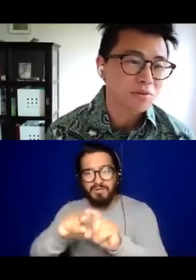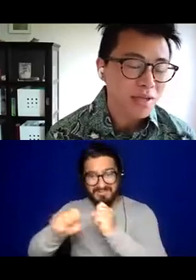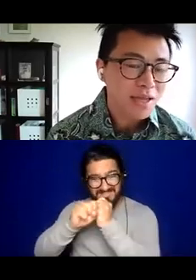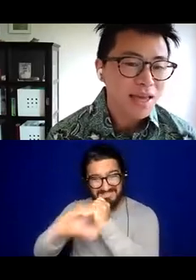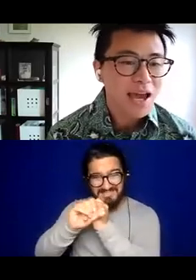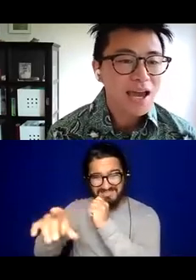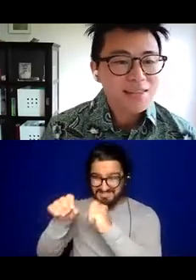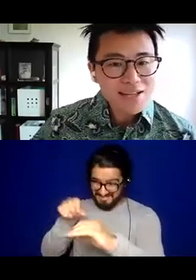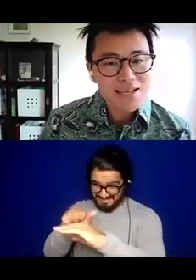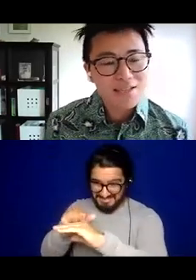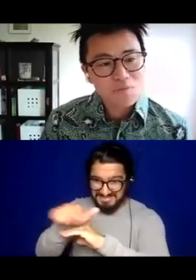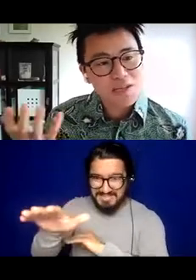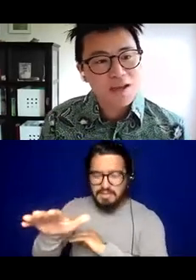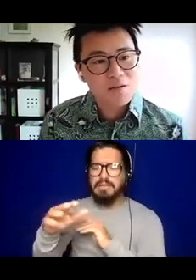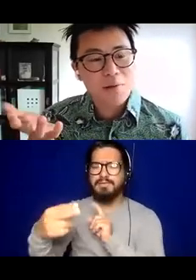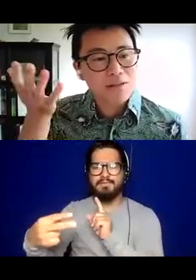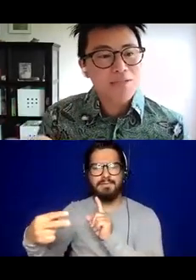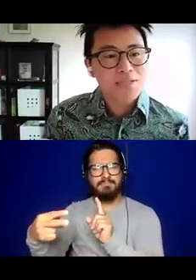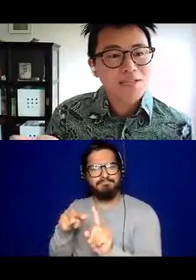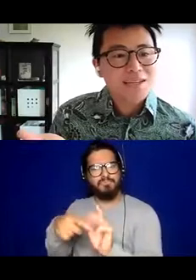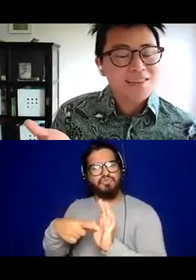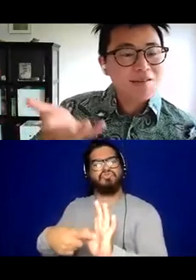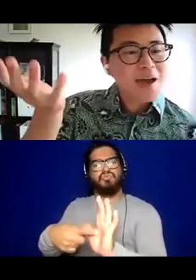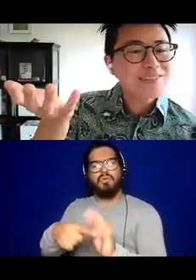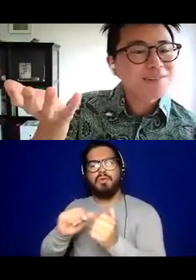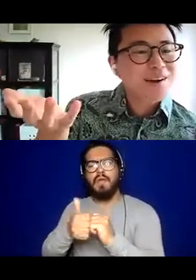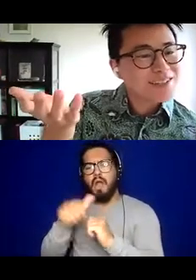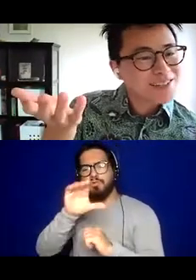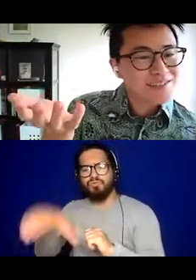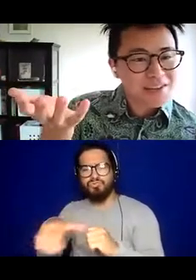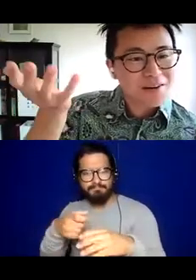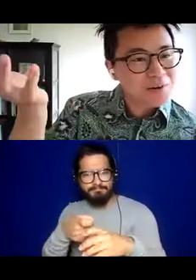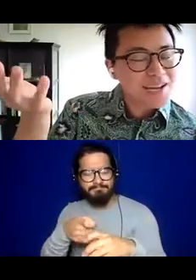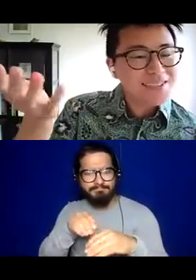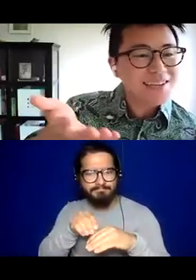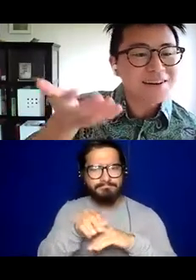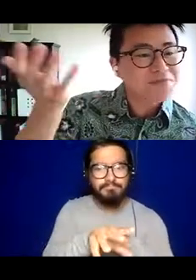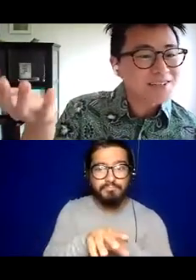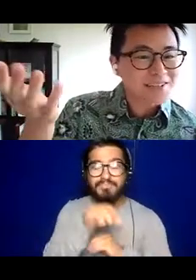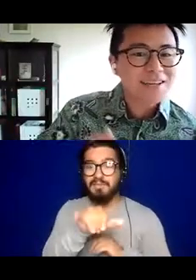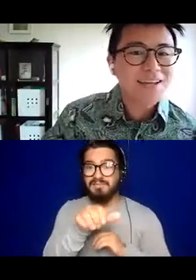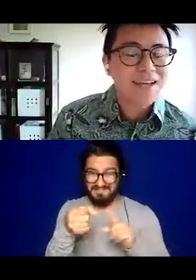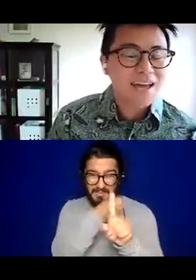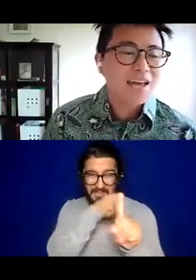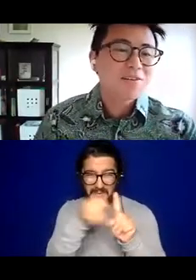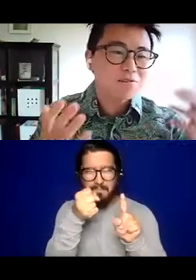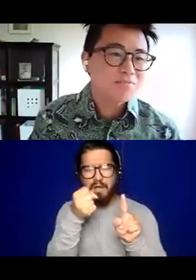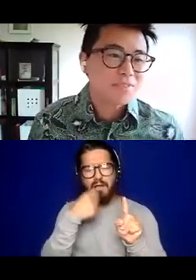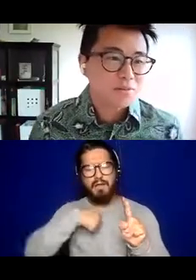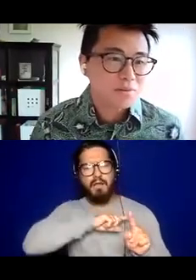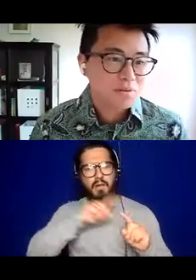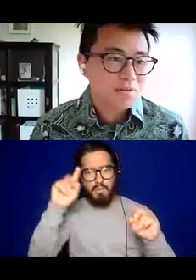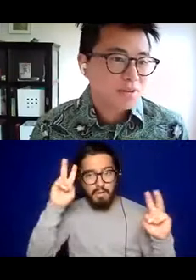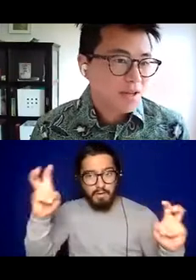on Zoom. And in that sense, we can balance the impact to our issues and our organizing and our vision and our use of